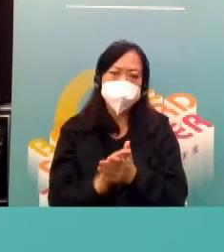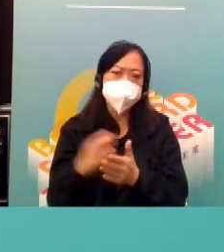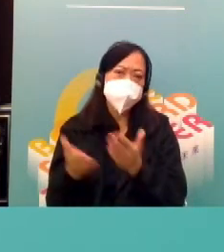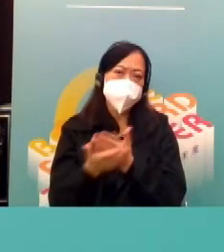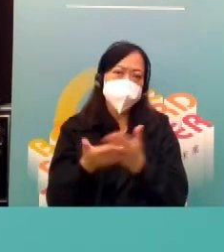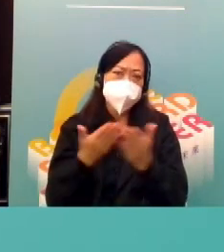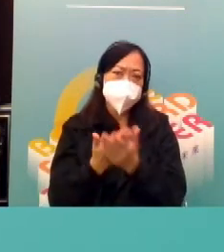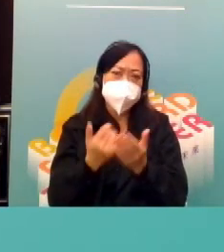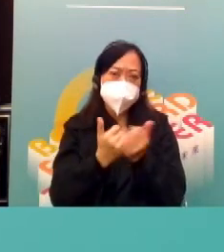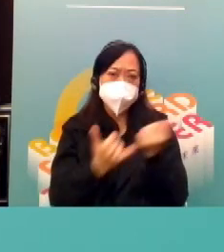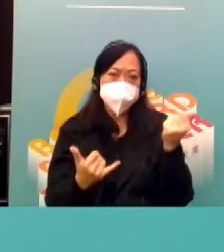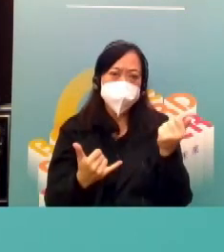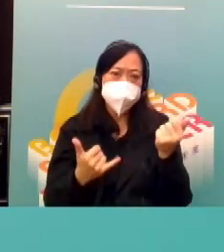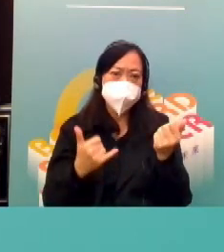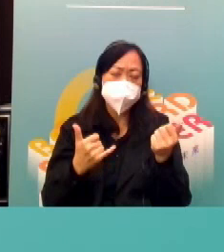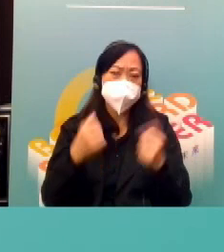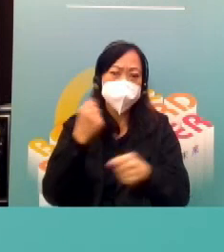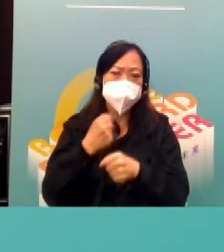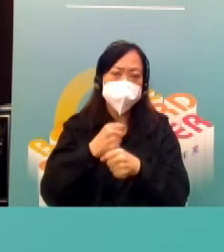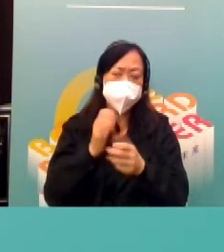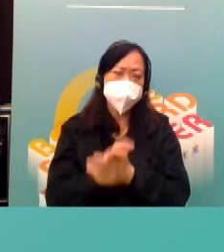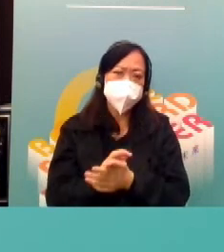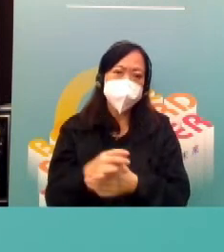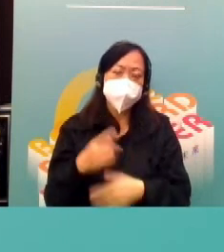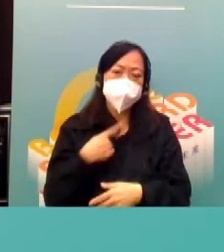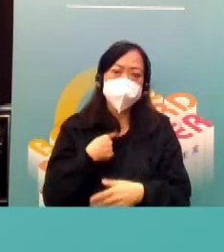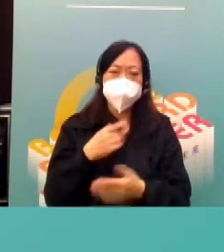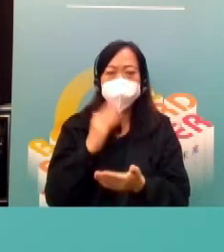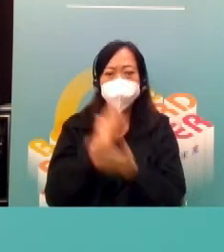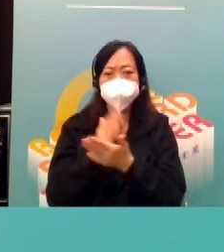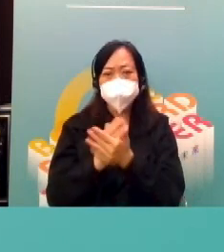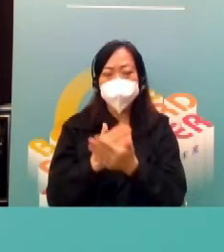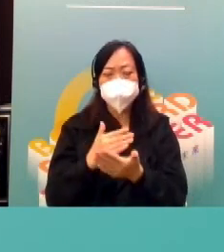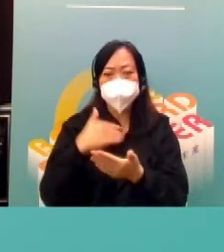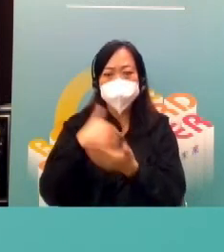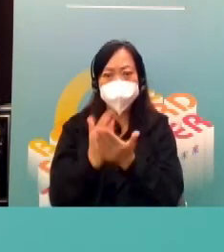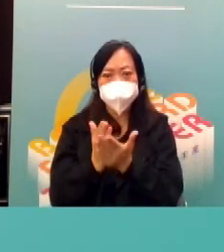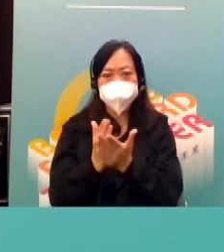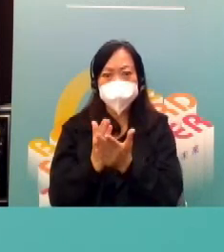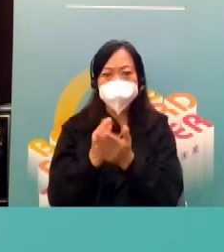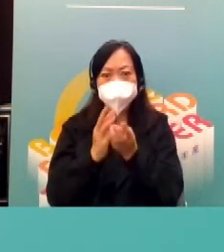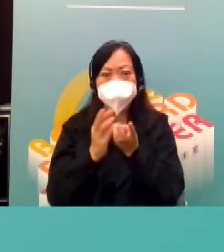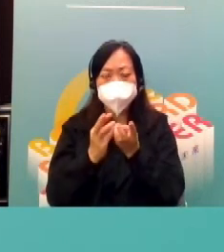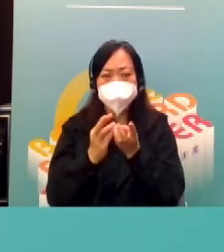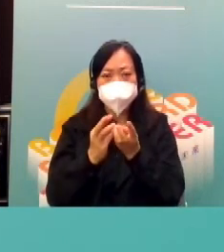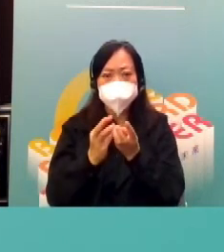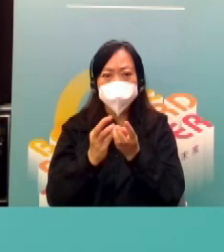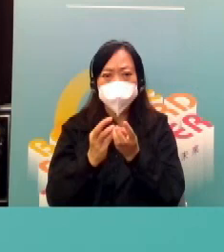We are ready to combine different elements and think out of the box.